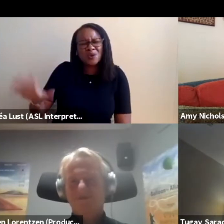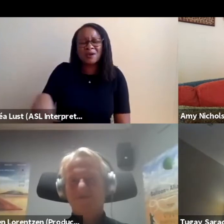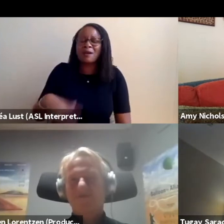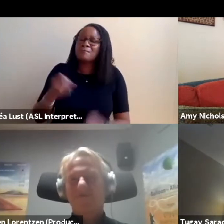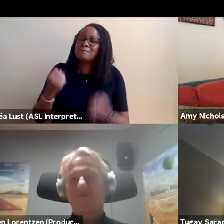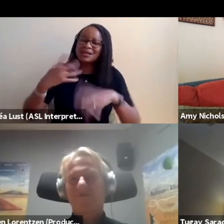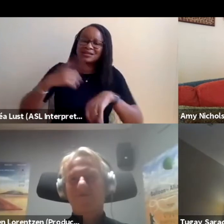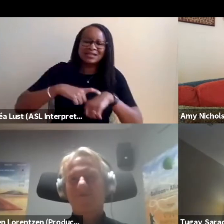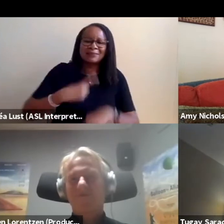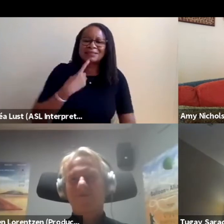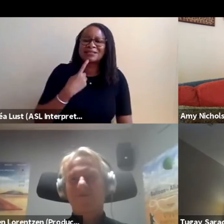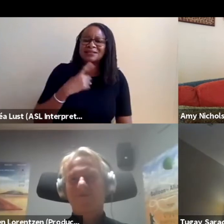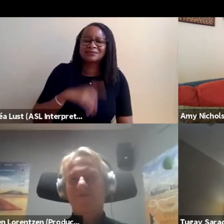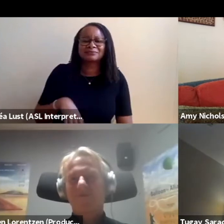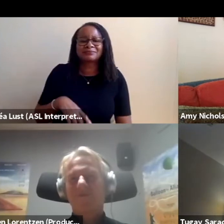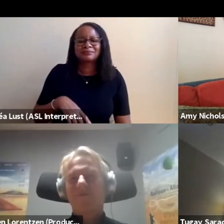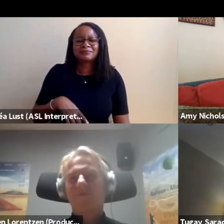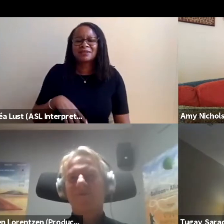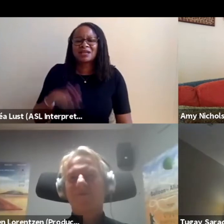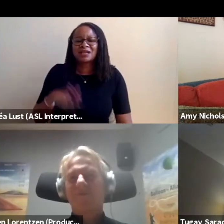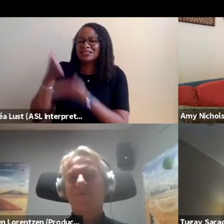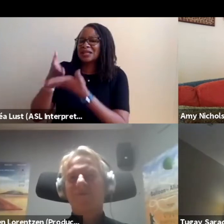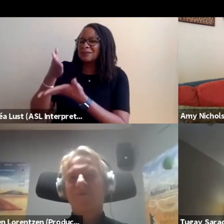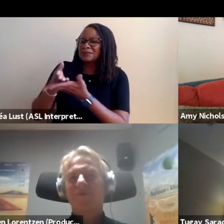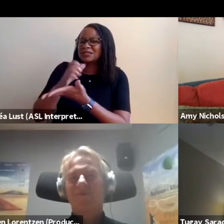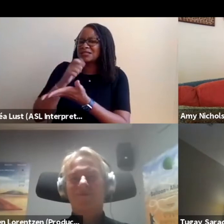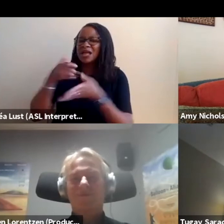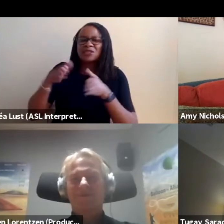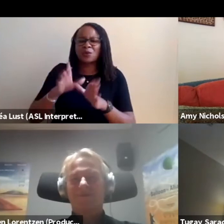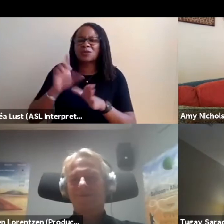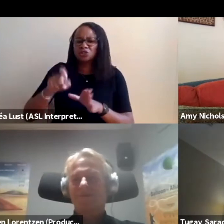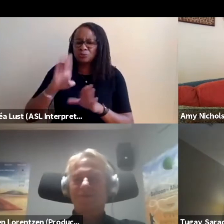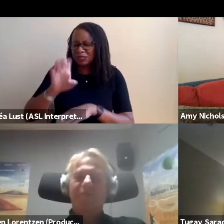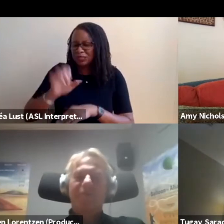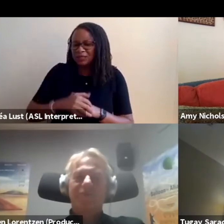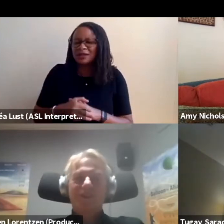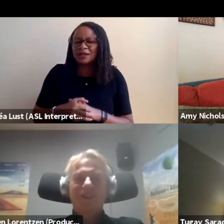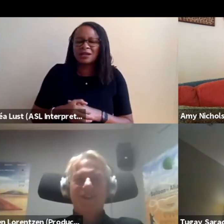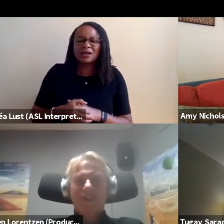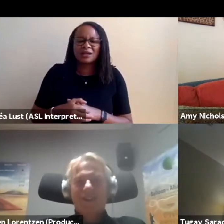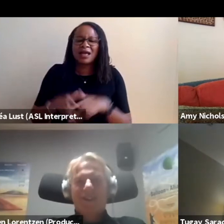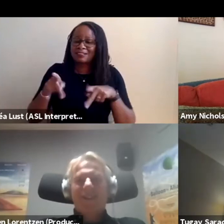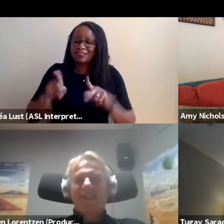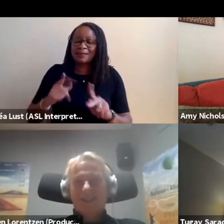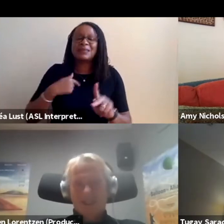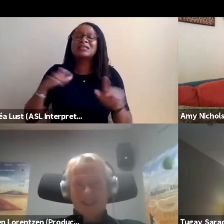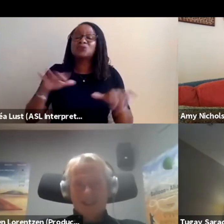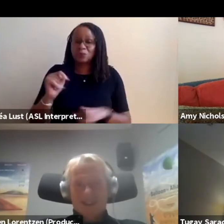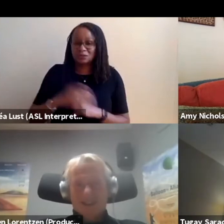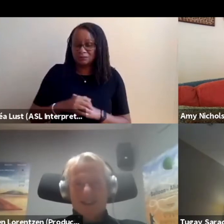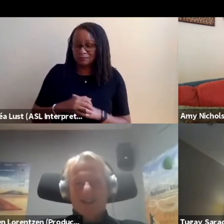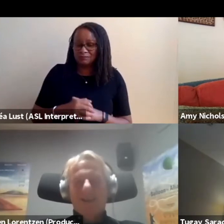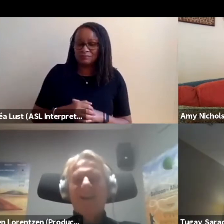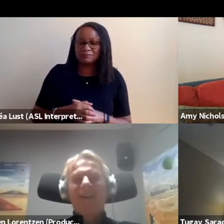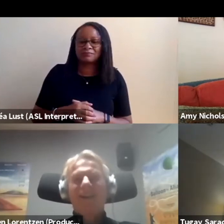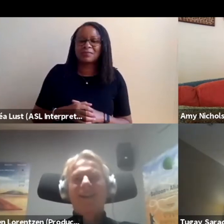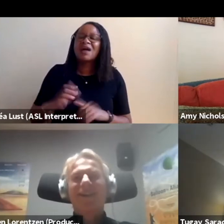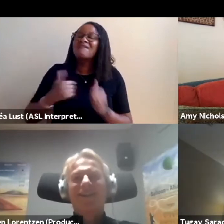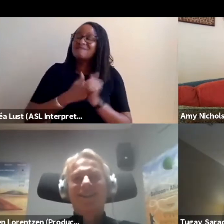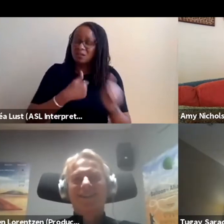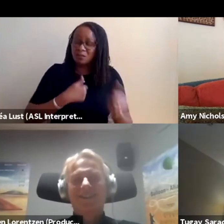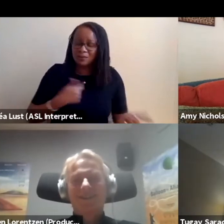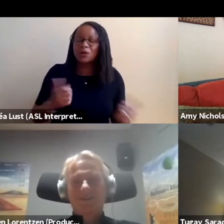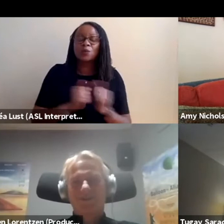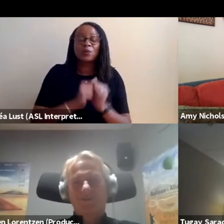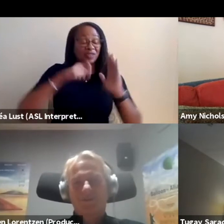times I said, stop. This is not the way how it could be. Let me just do it. So if just follow me with the